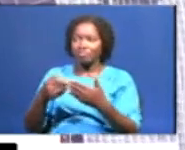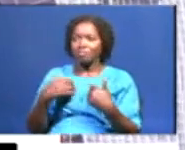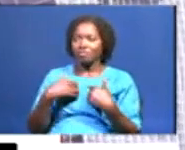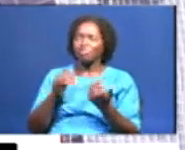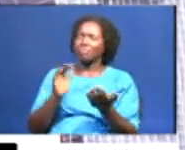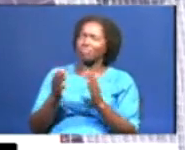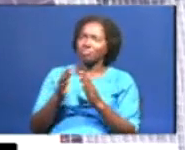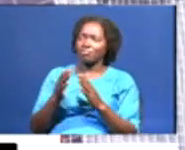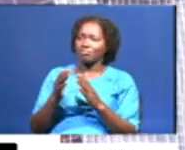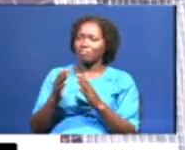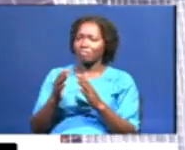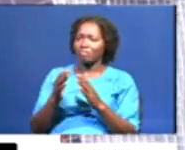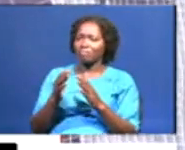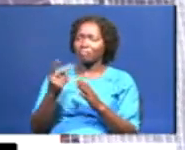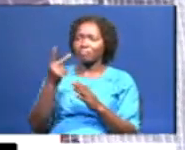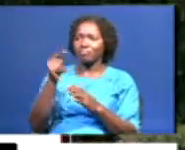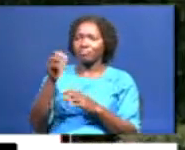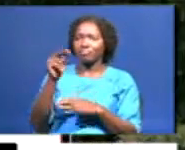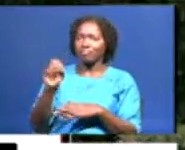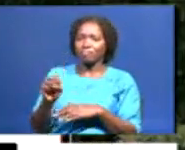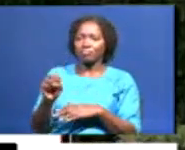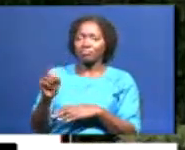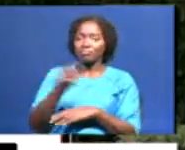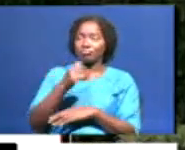tan mbili kwa kila siku.